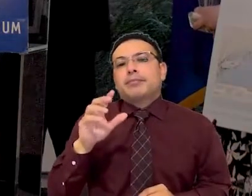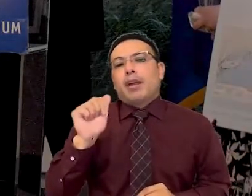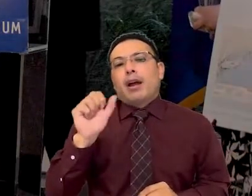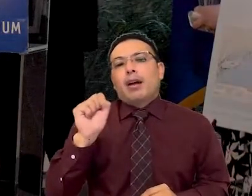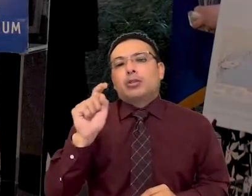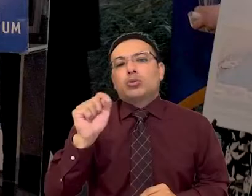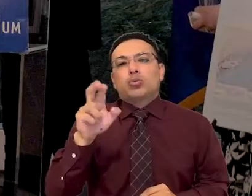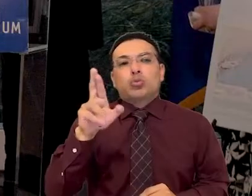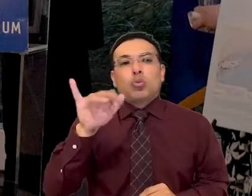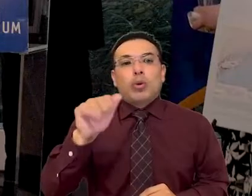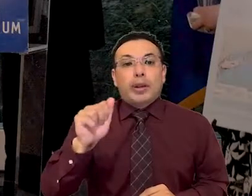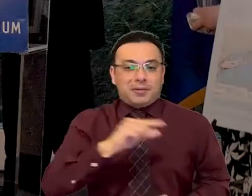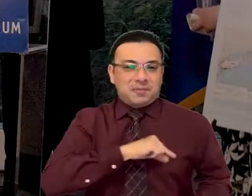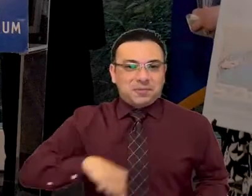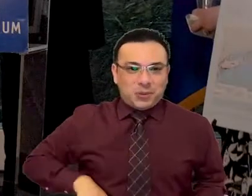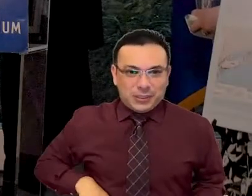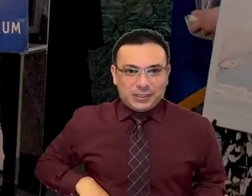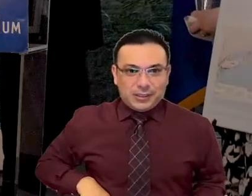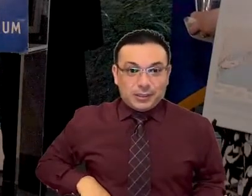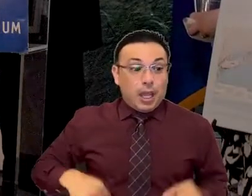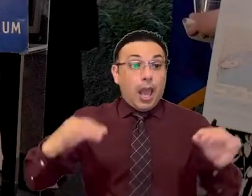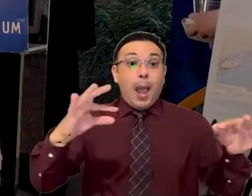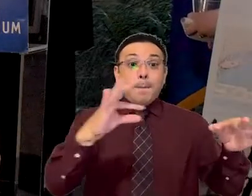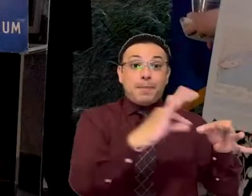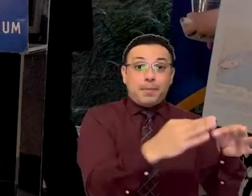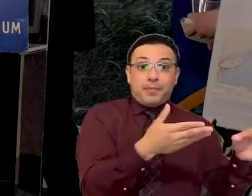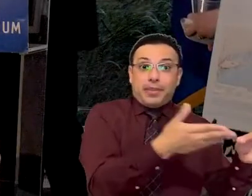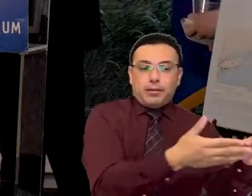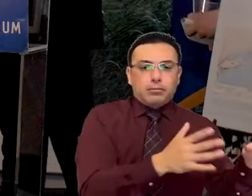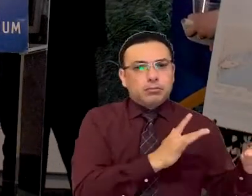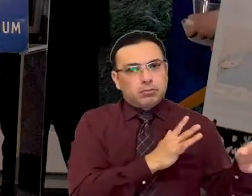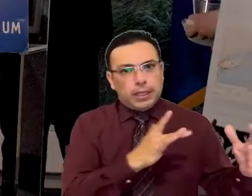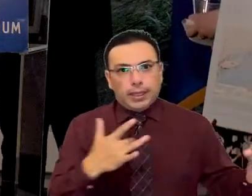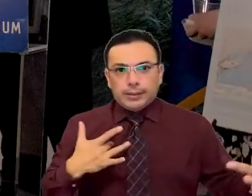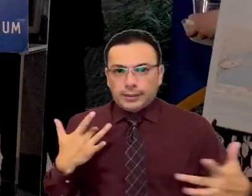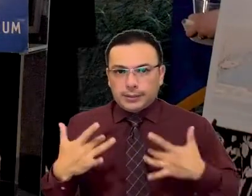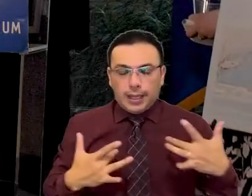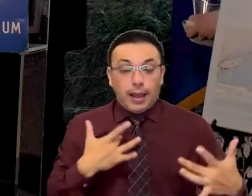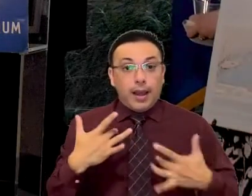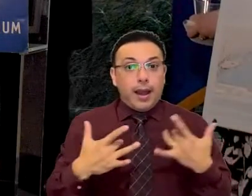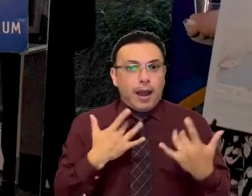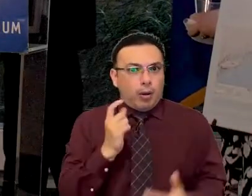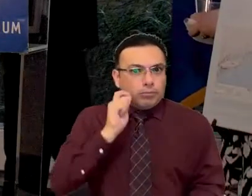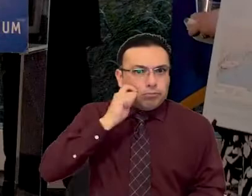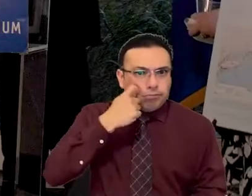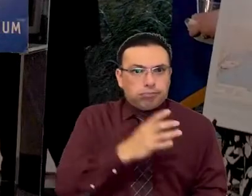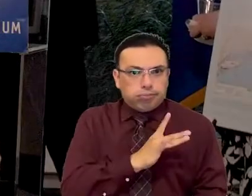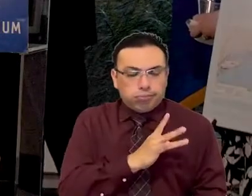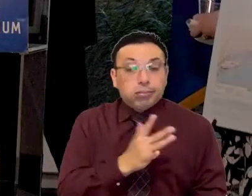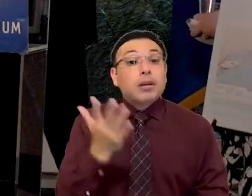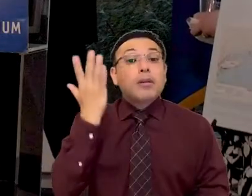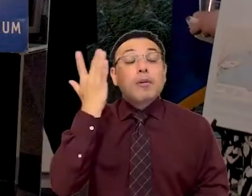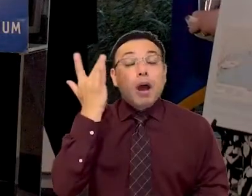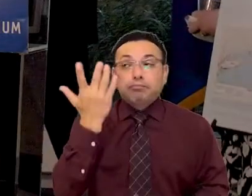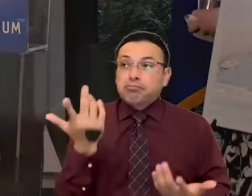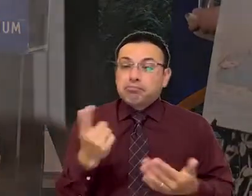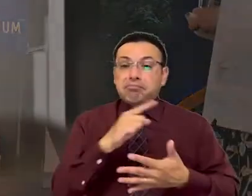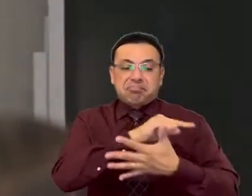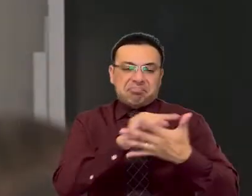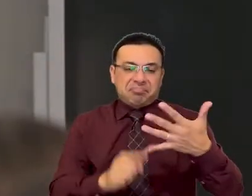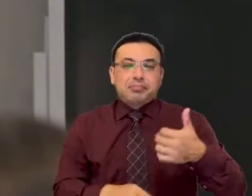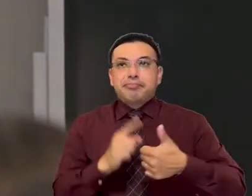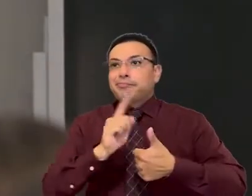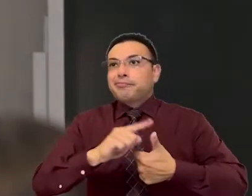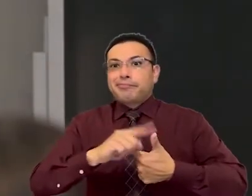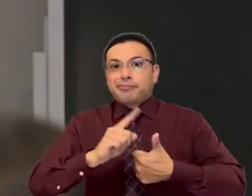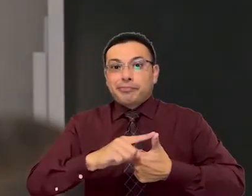And the going into Astoria, Queens is really exciting for a couple of reasons. One, it is previously